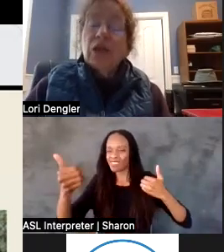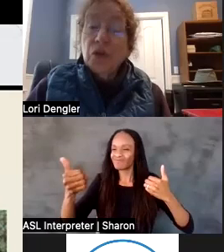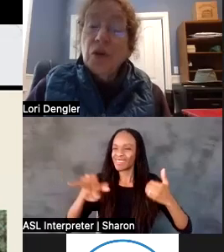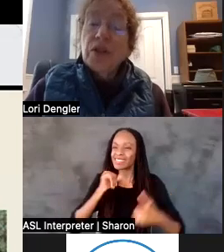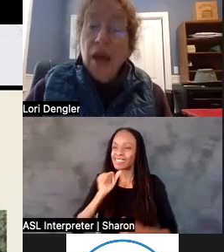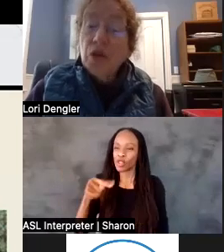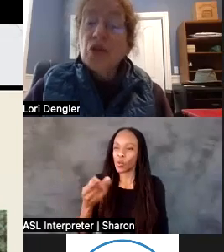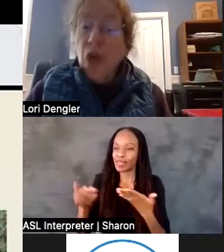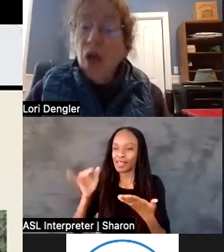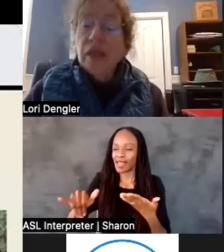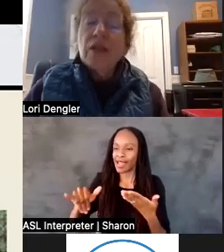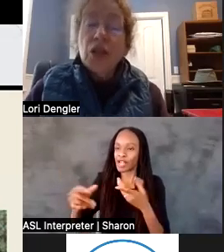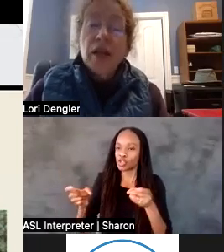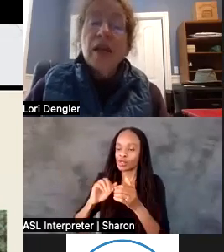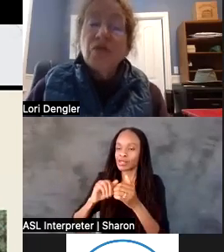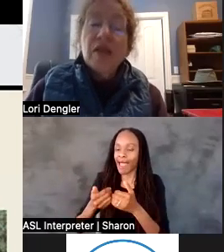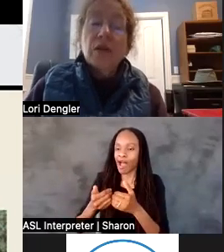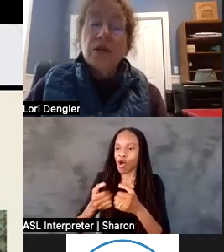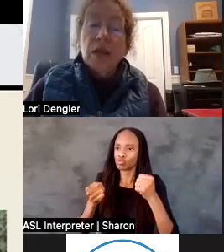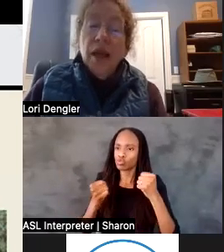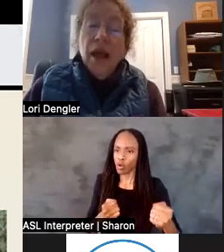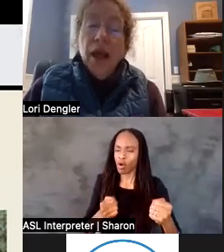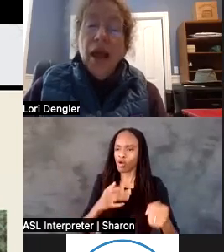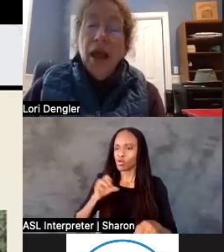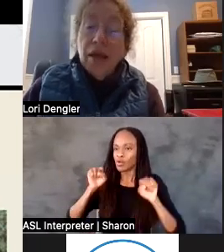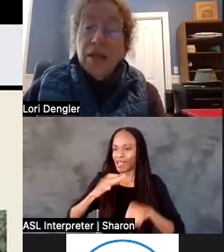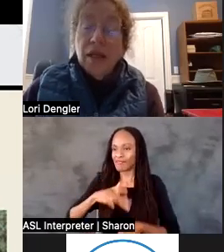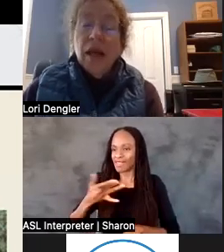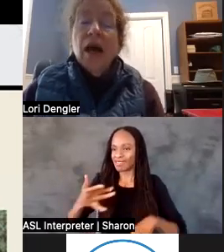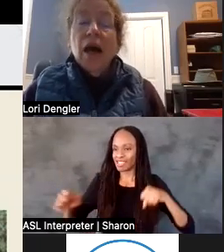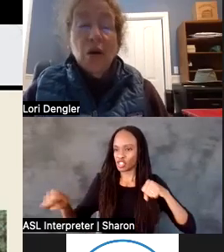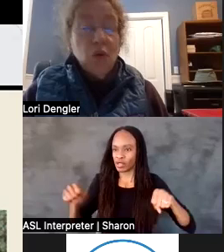that controls how strongly the shaking feels. And